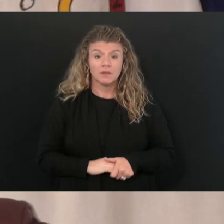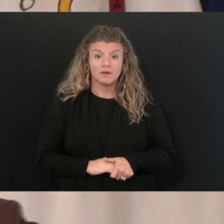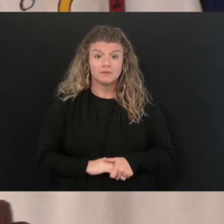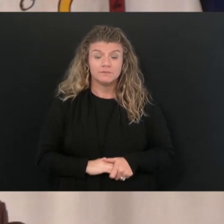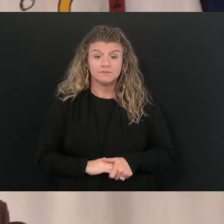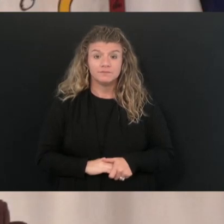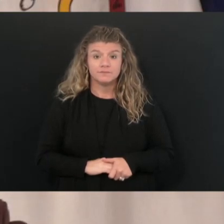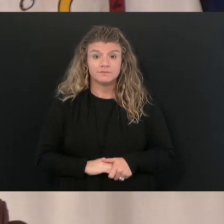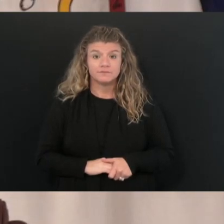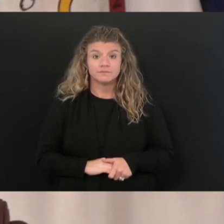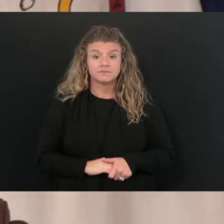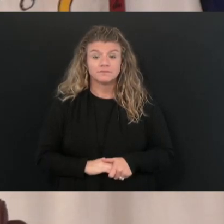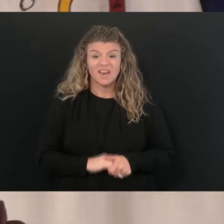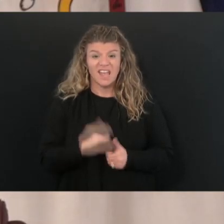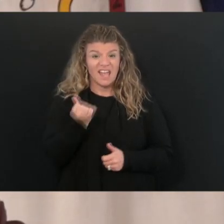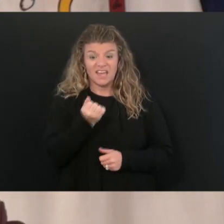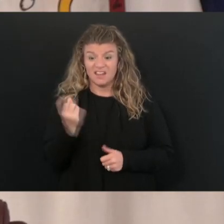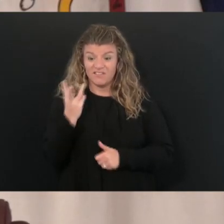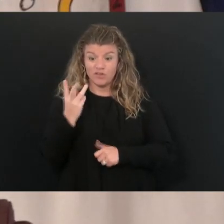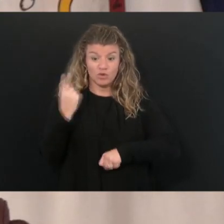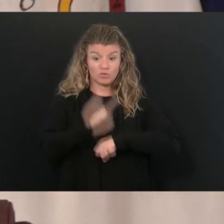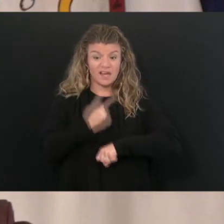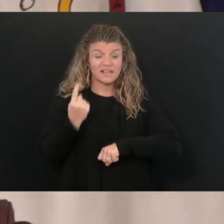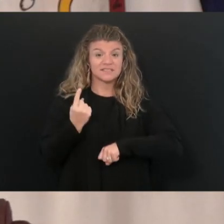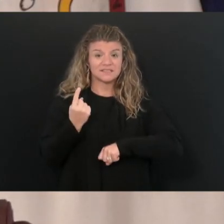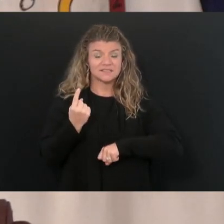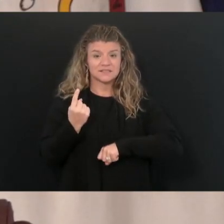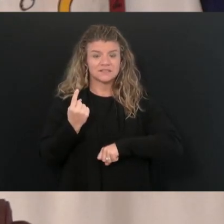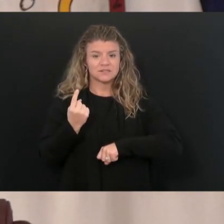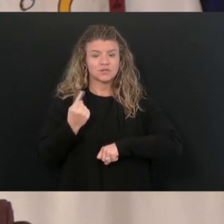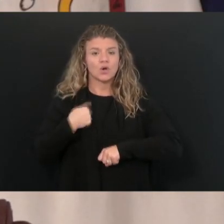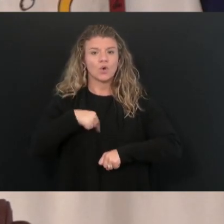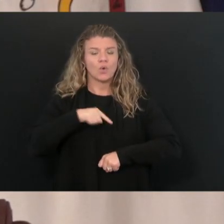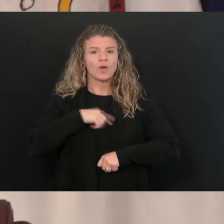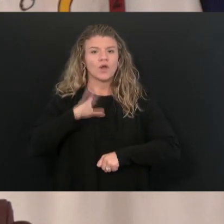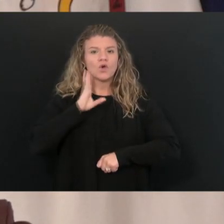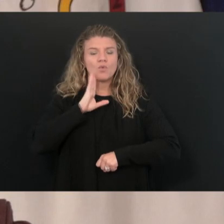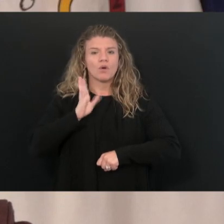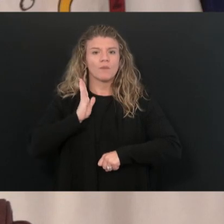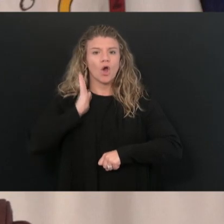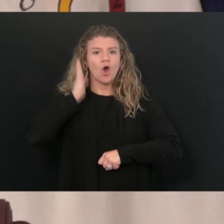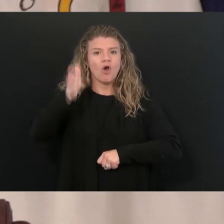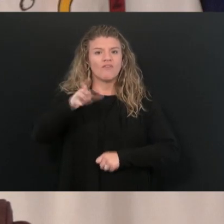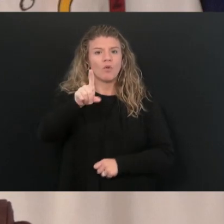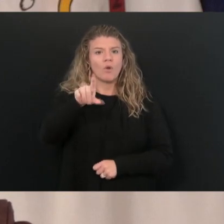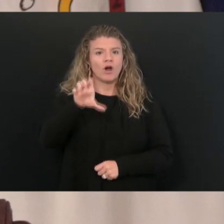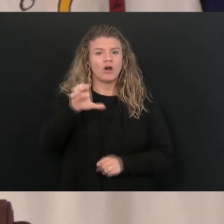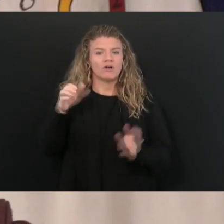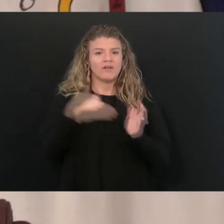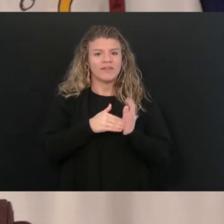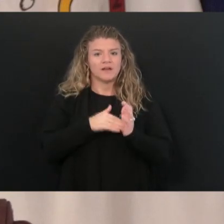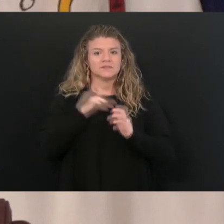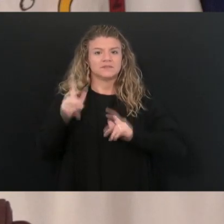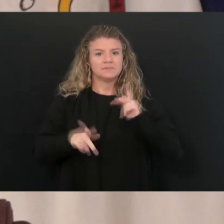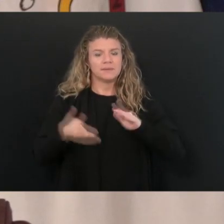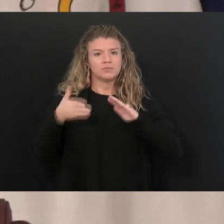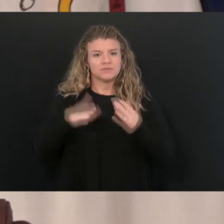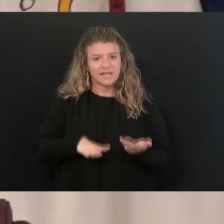in just a matter of days, we will exceed 100,000 people dead in the United